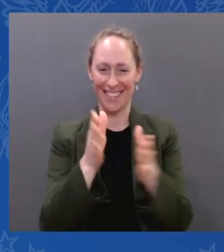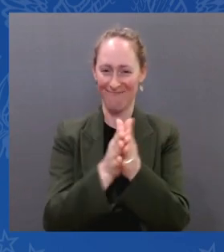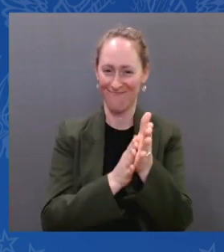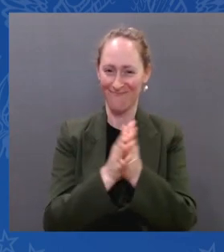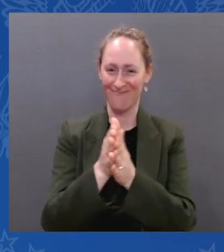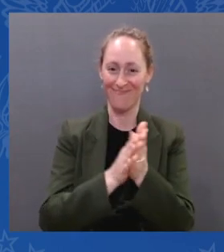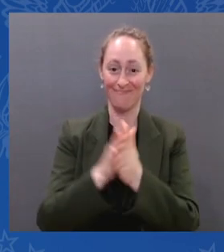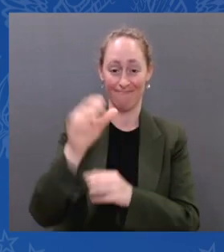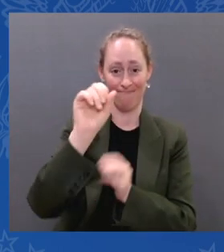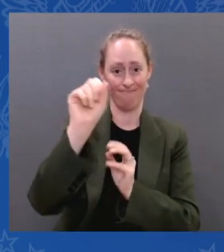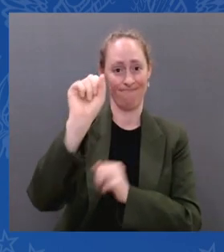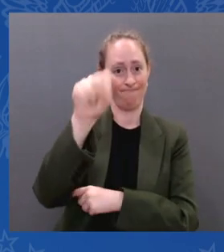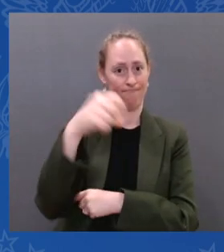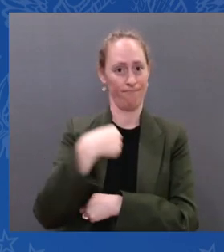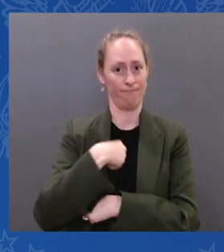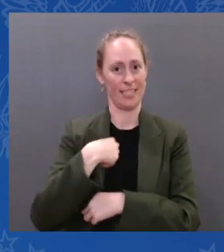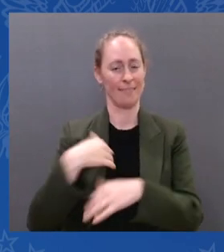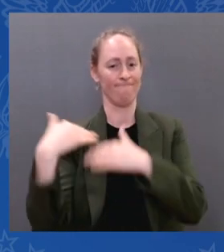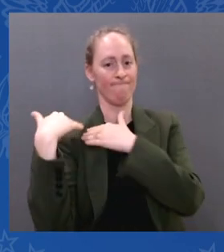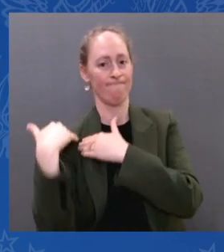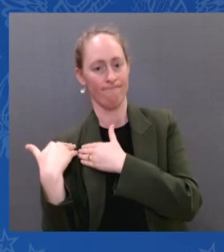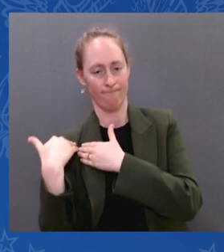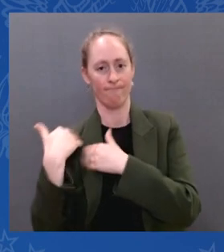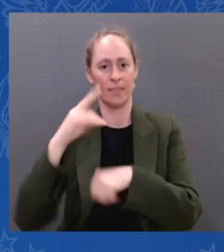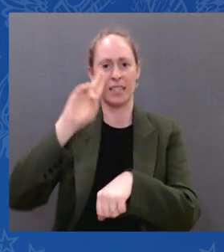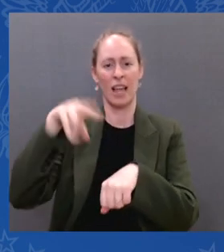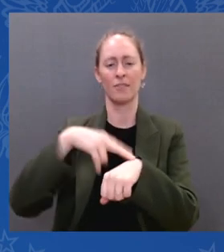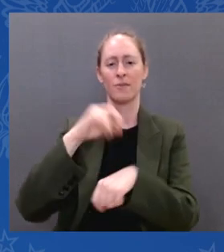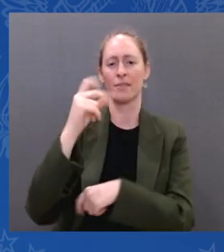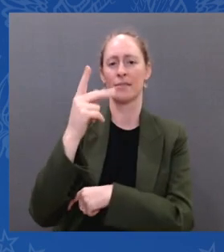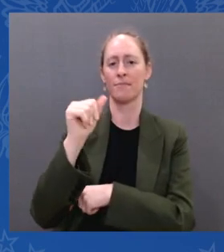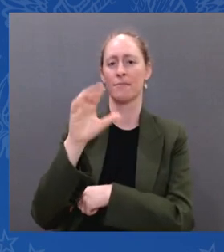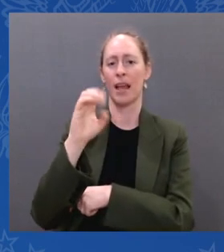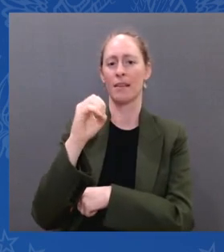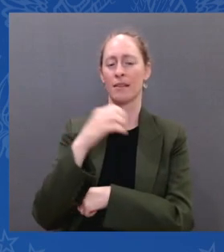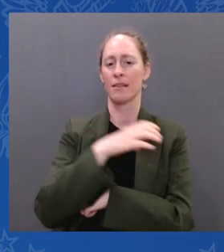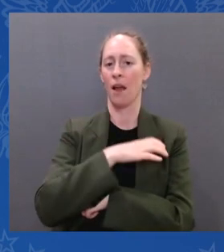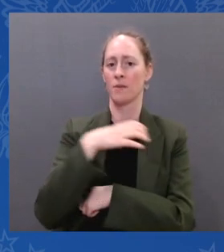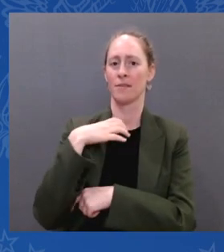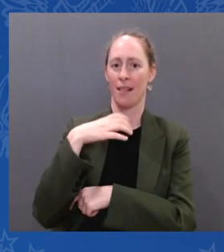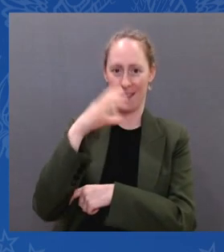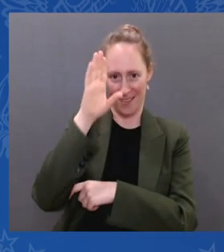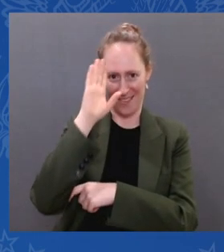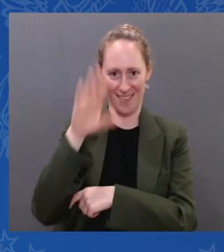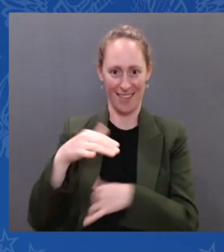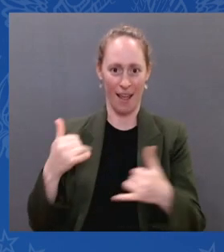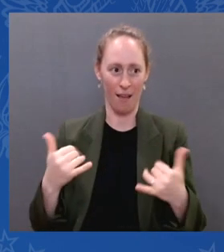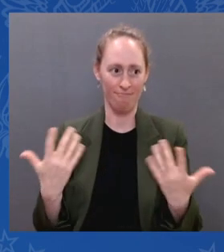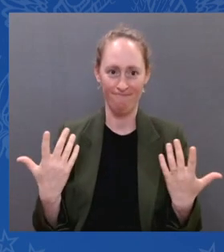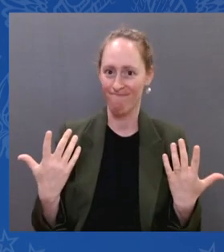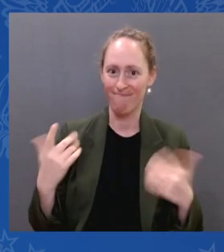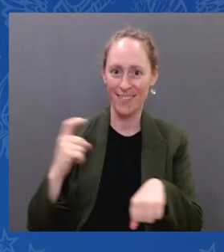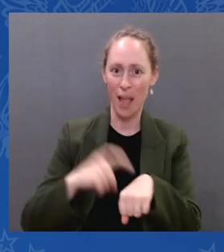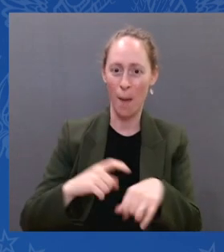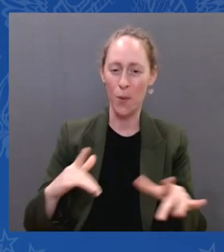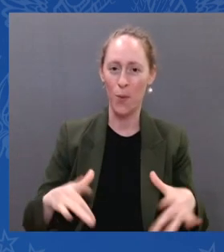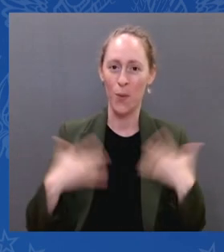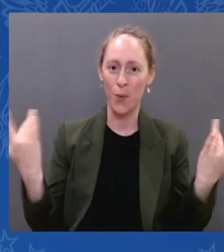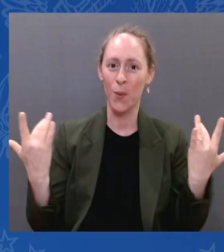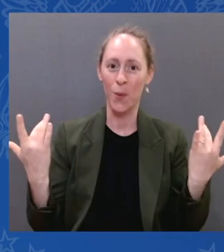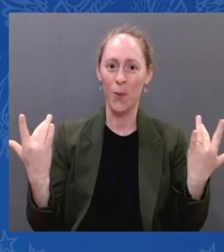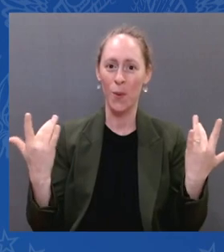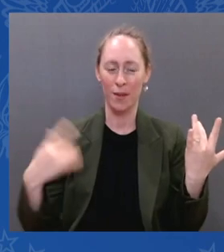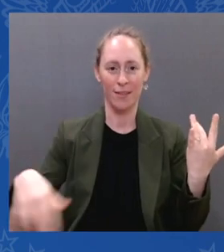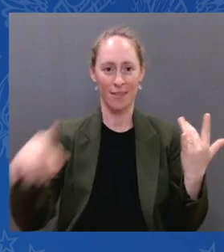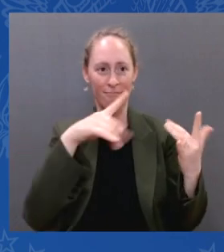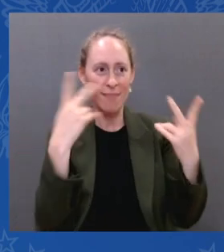chapter in the exploration of our universe. From the beginning of history, humans have looked up to the night